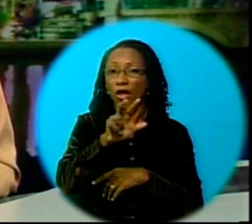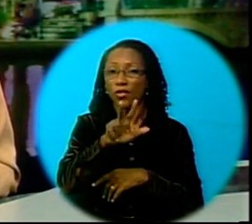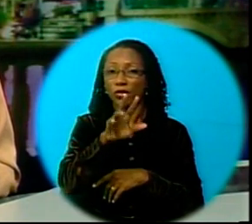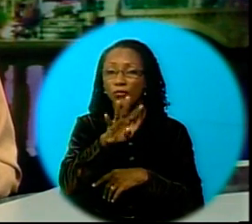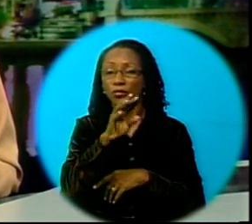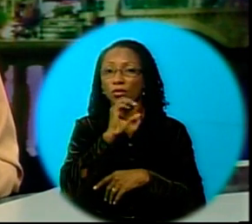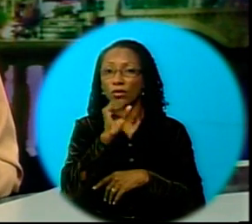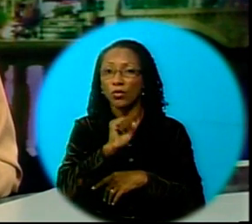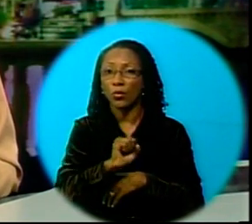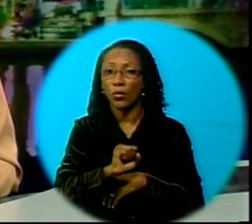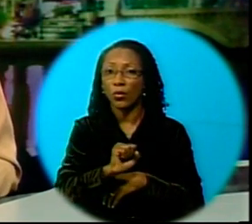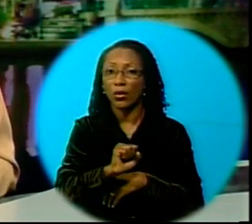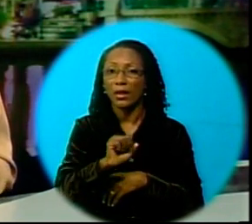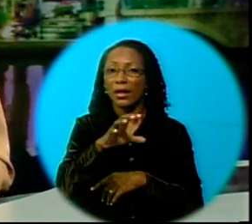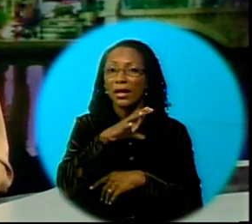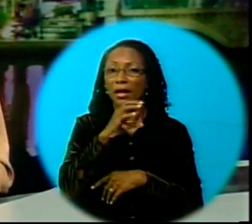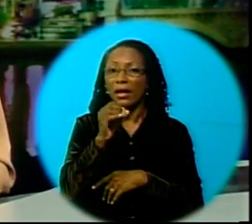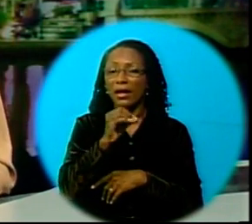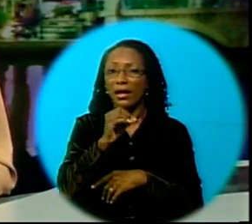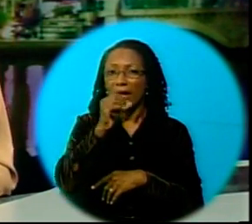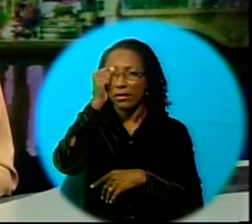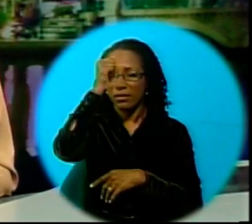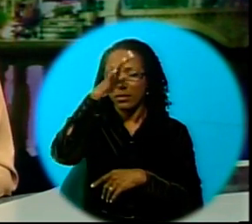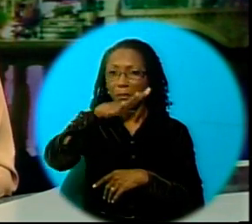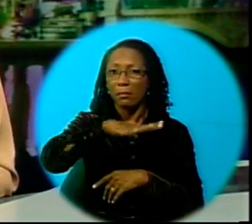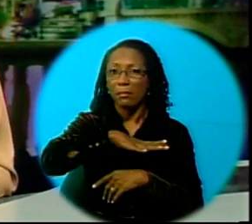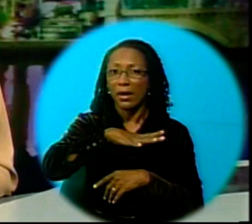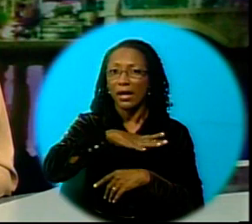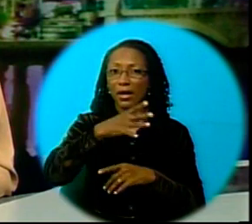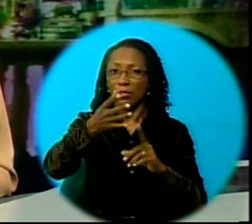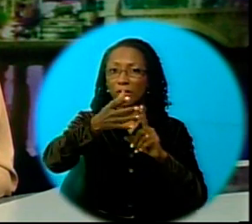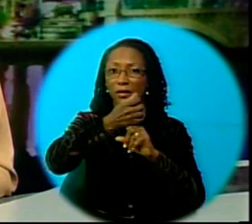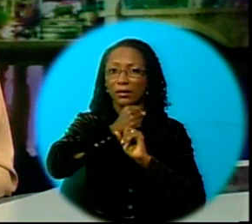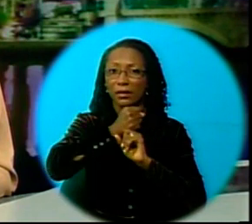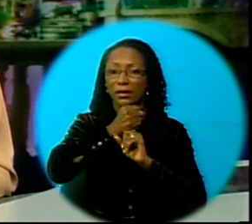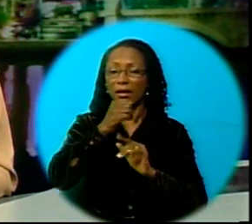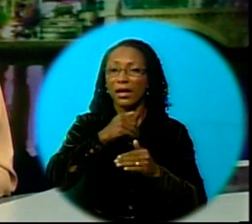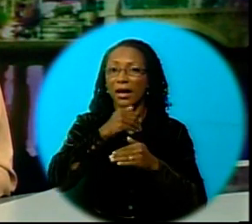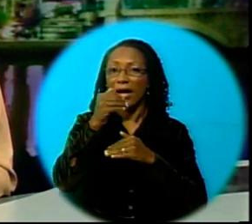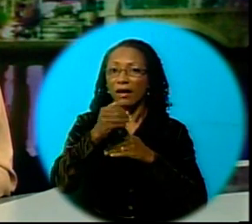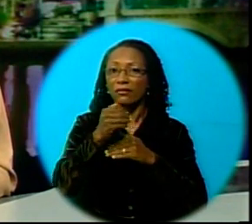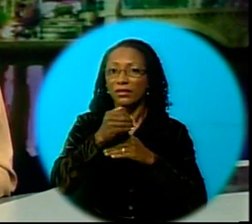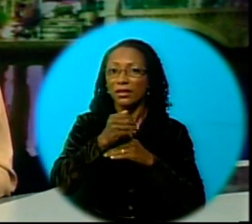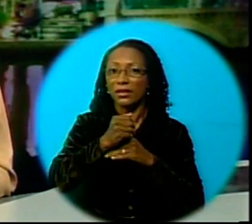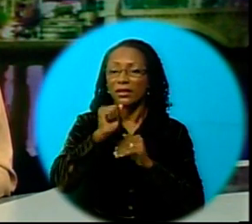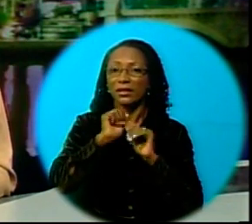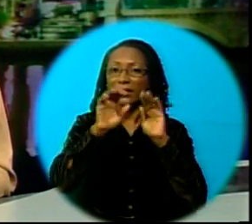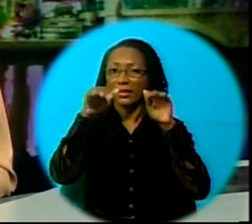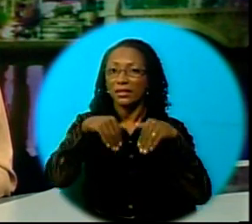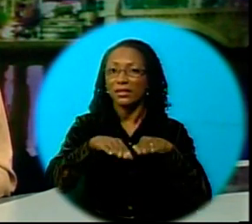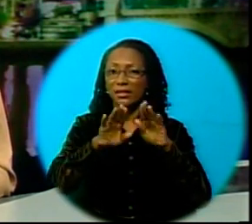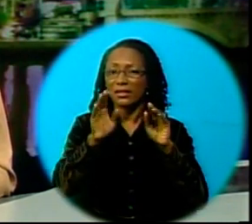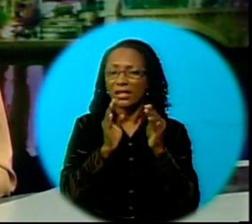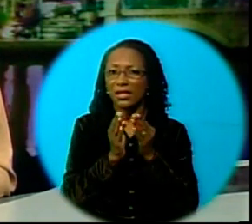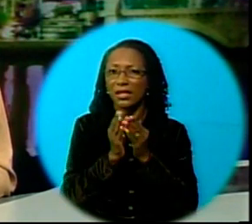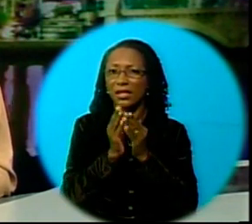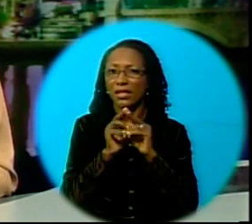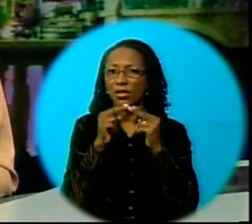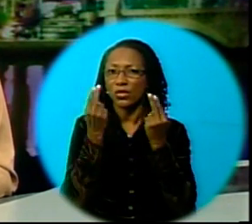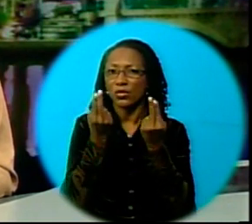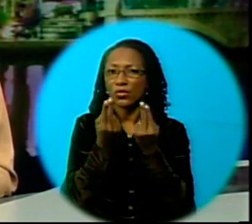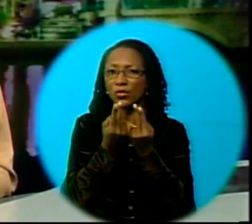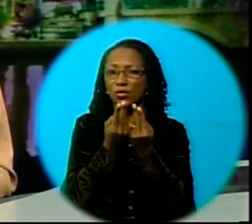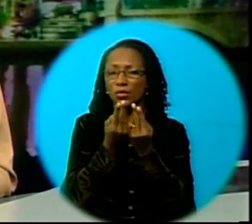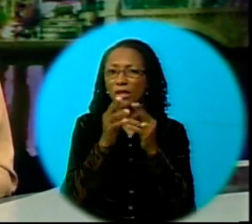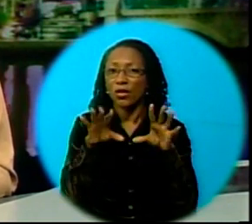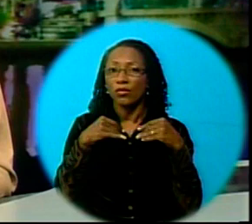of Sherburne. Police say the men were held after the Marine Unit received a report of suspicious activity on the beach